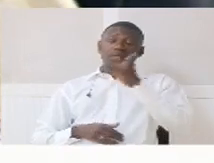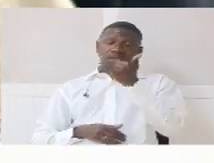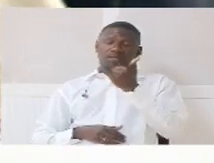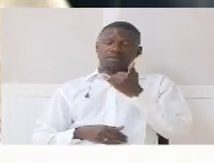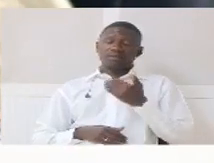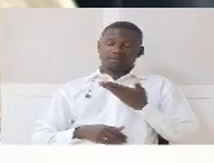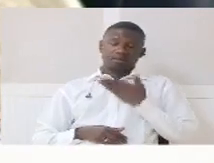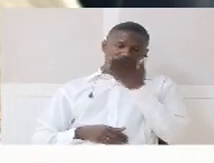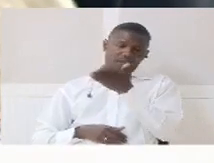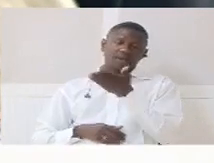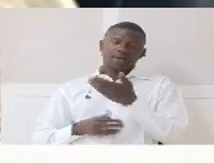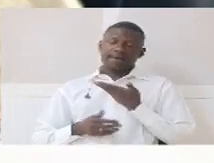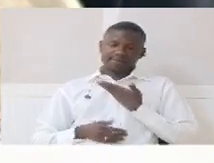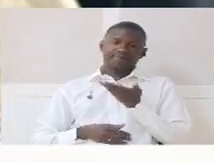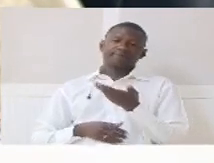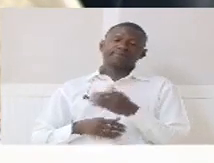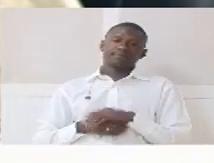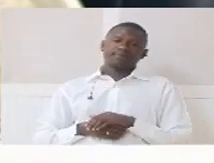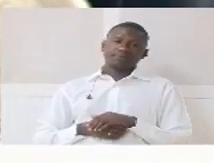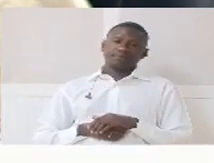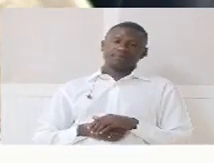Yes, is there?